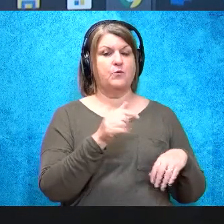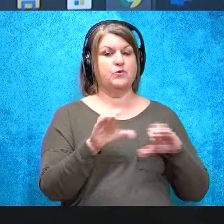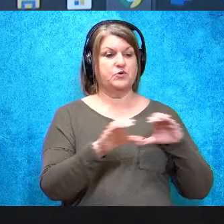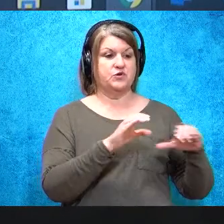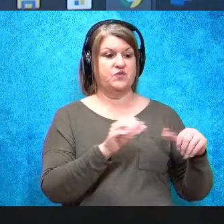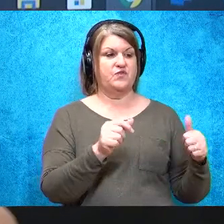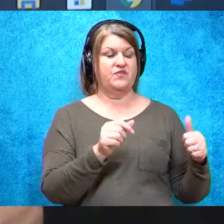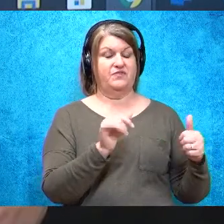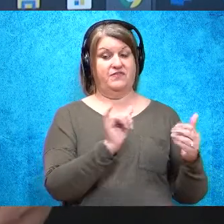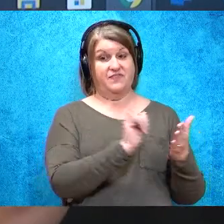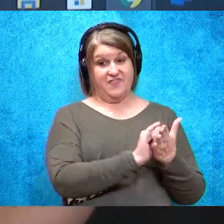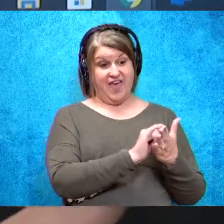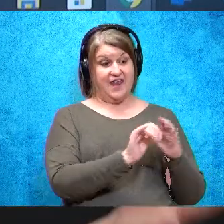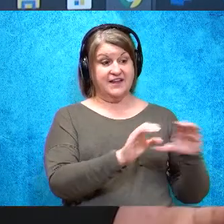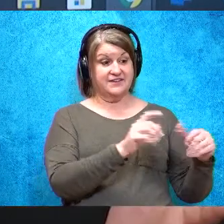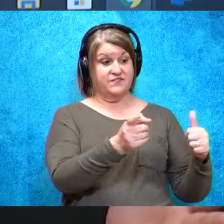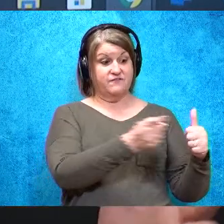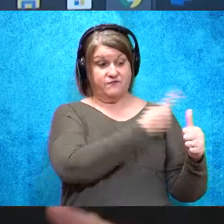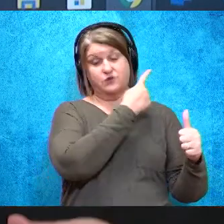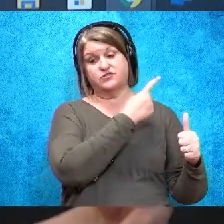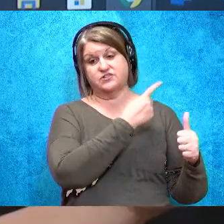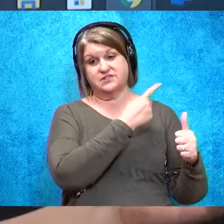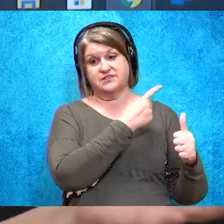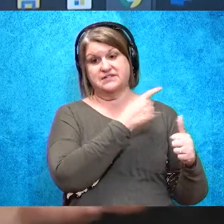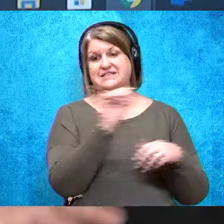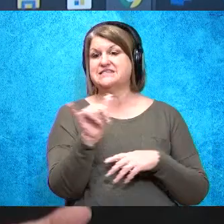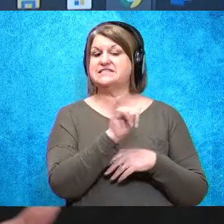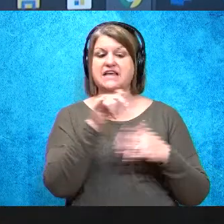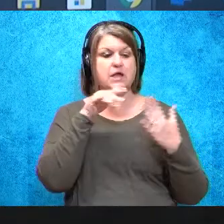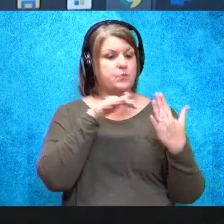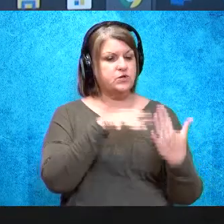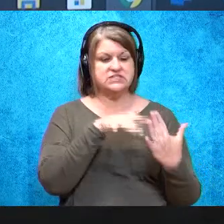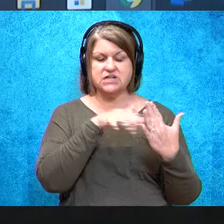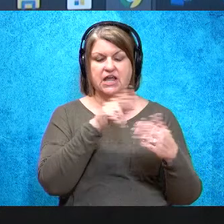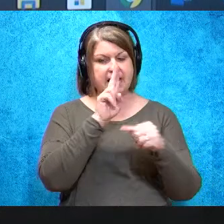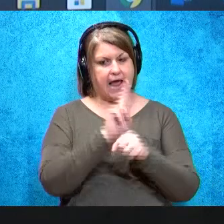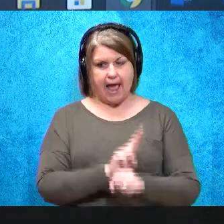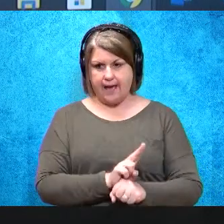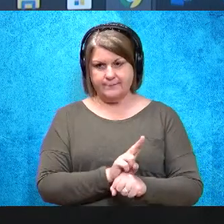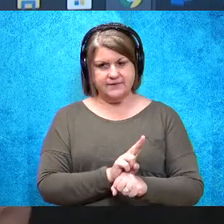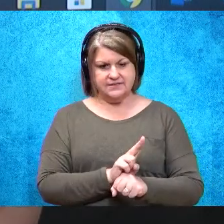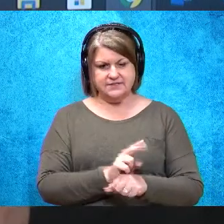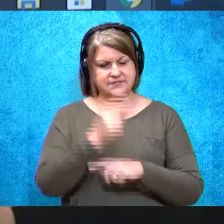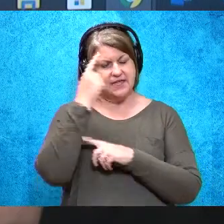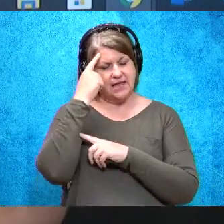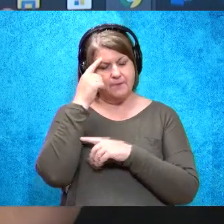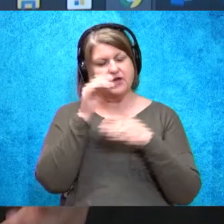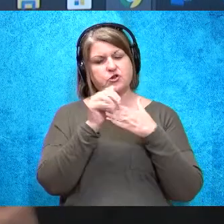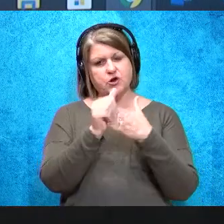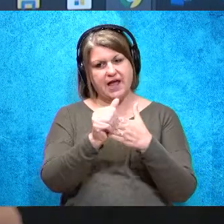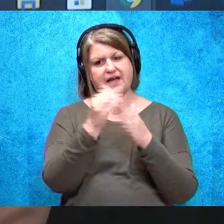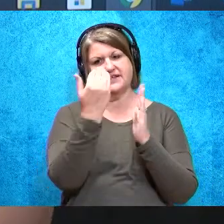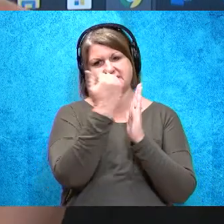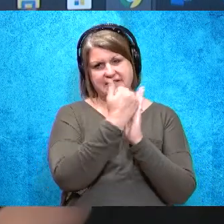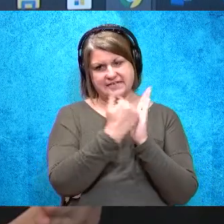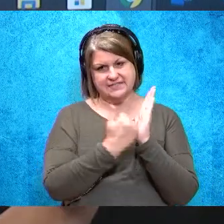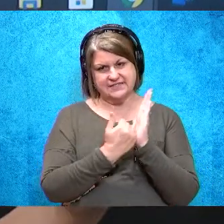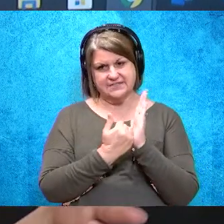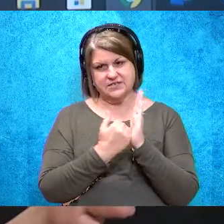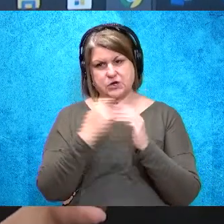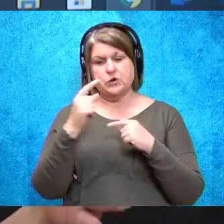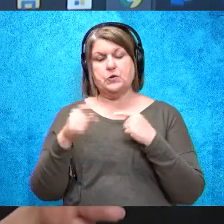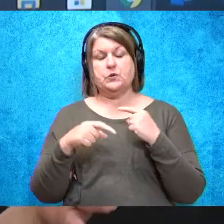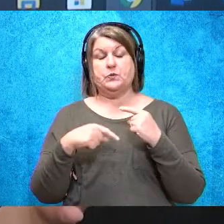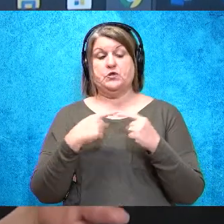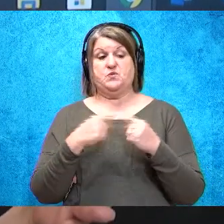morning. Same thing with your study habits. Go back to your guidance lessons. Remember that when you have your